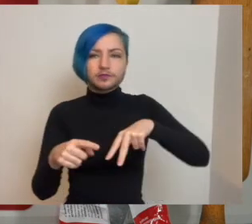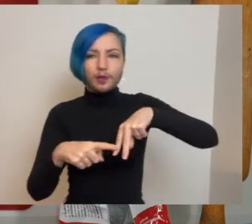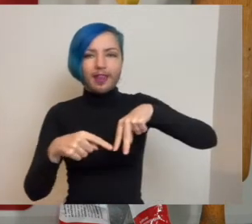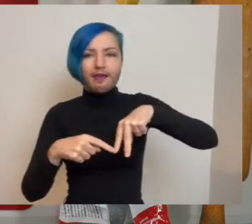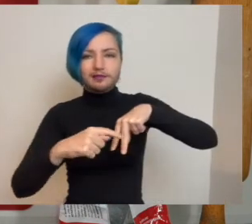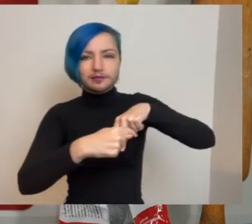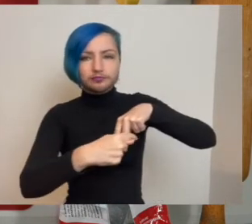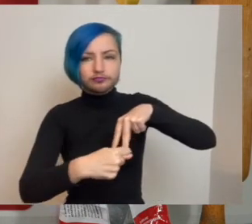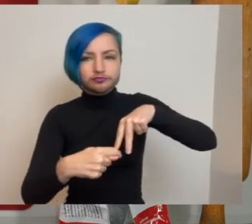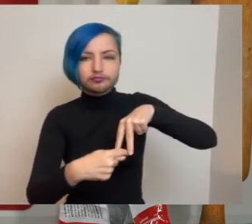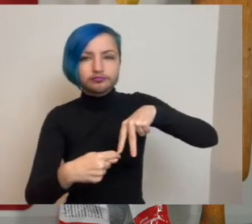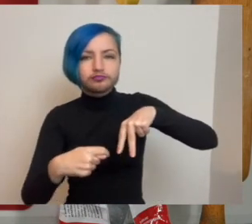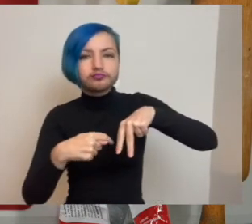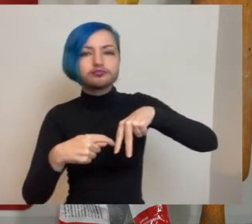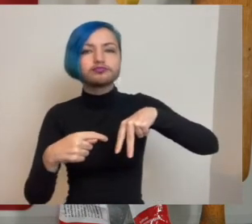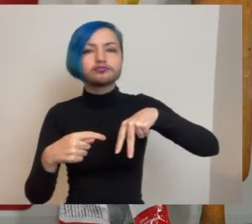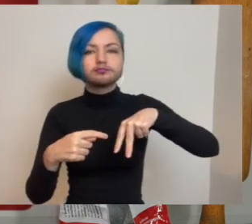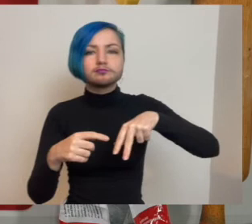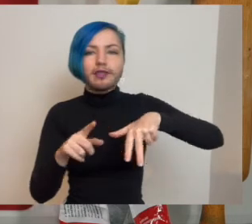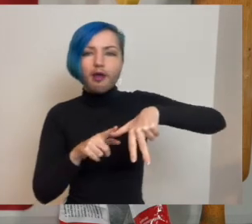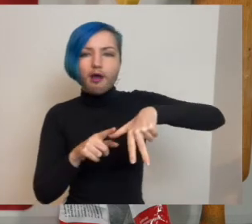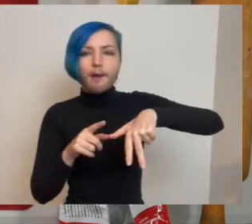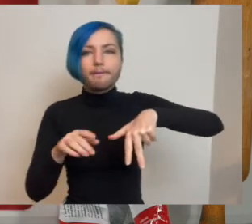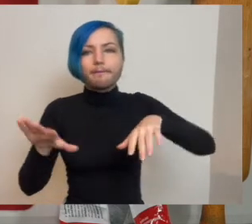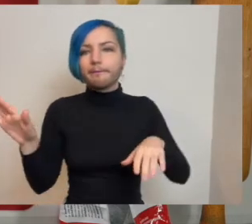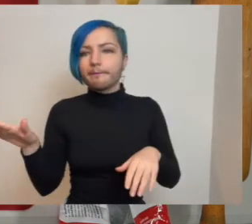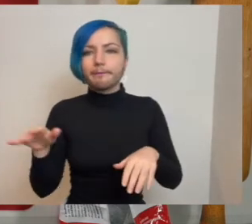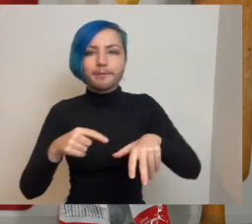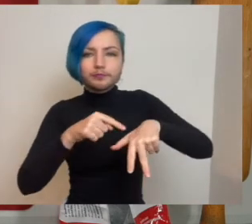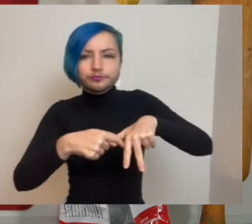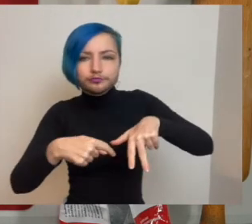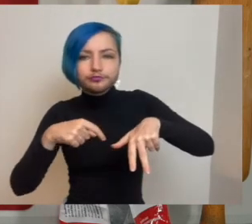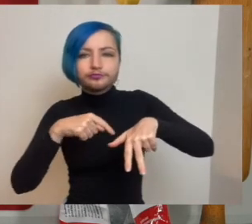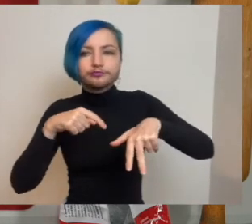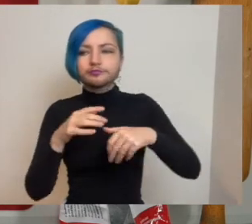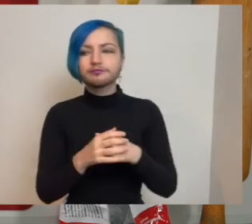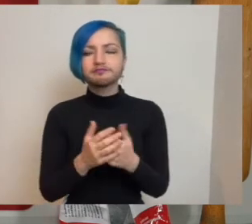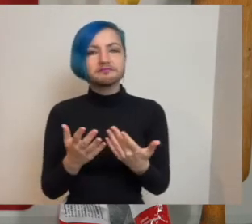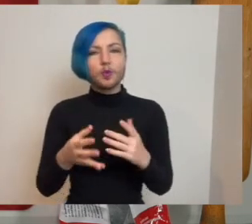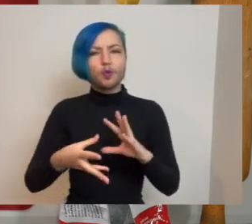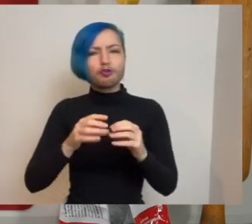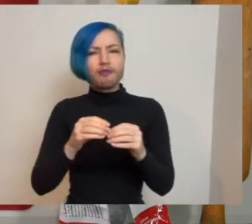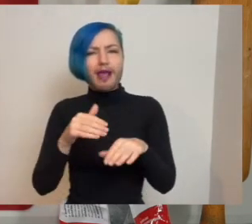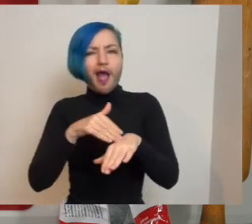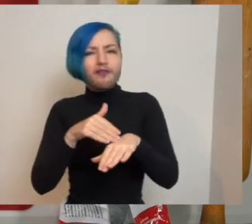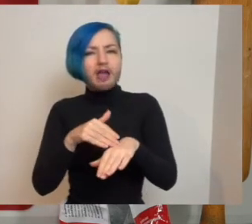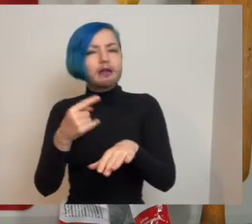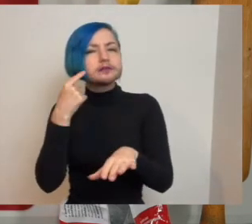just kind of subtly around the arm. But it's quite a nice kind of nuanced effect.